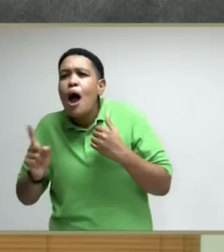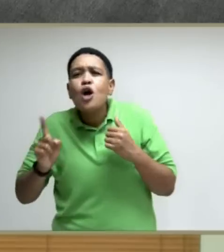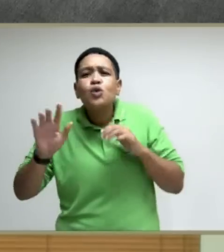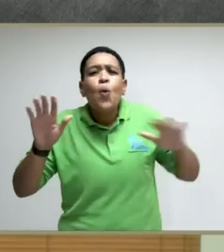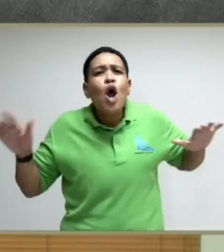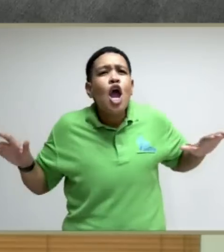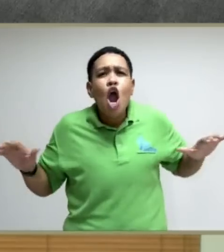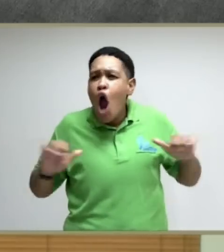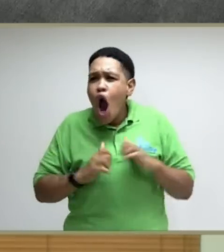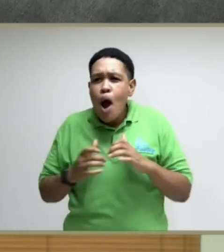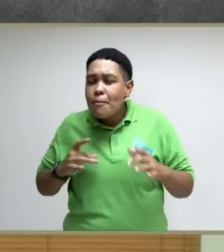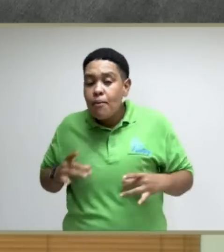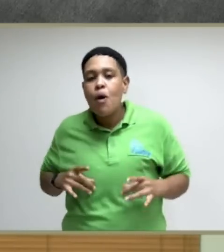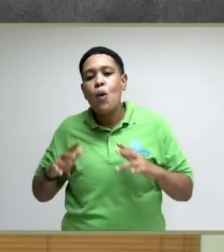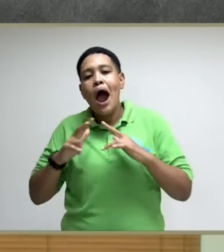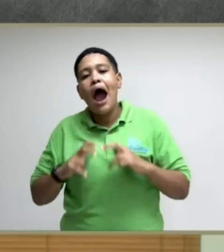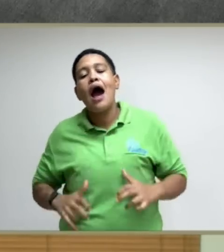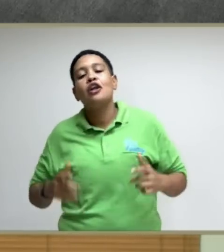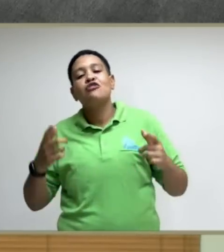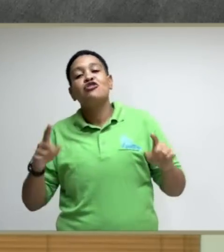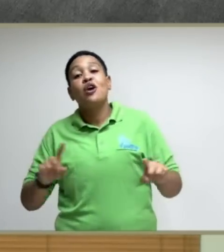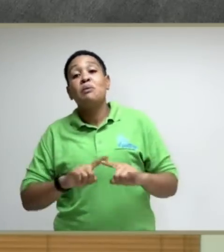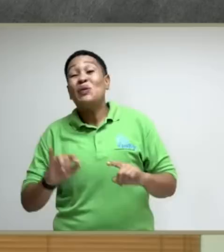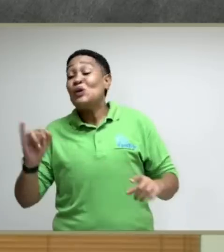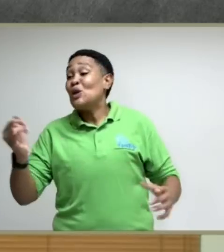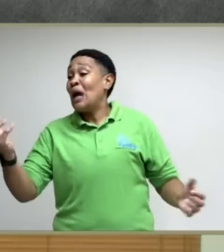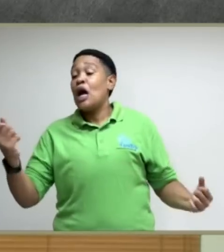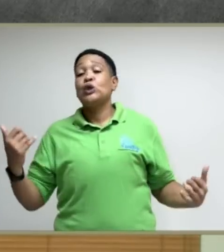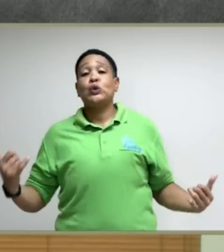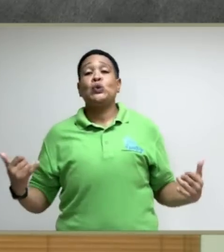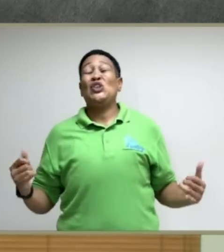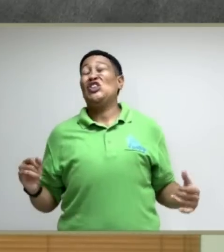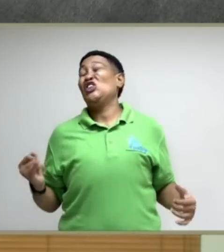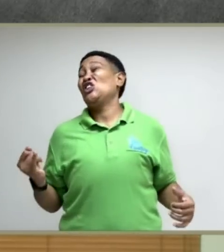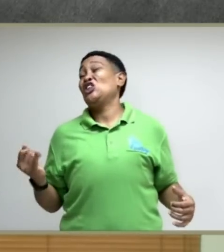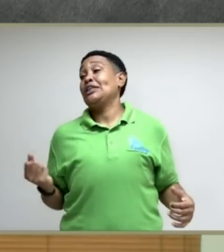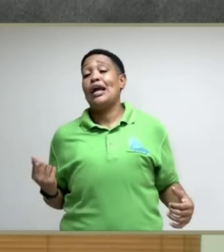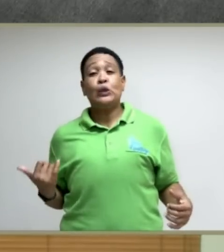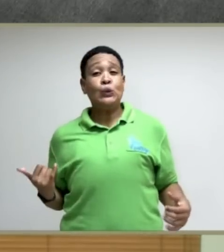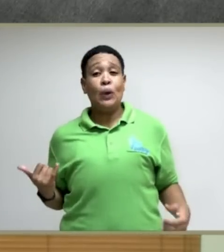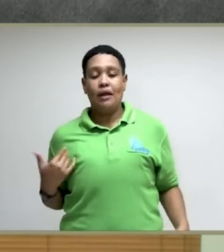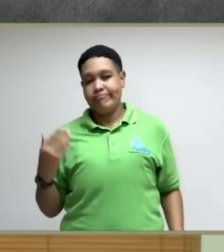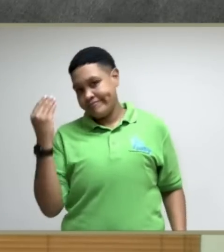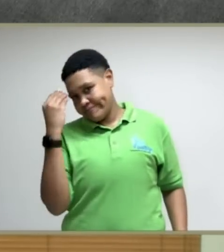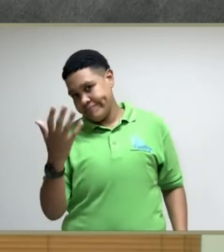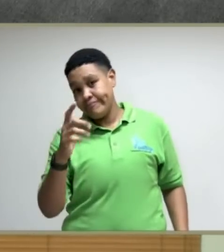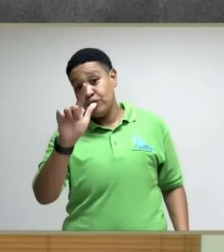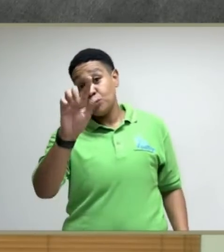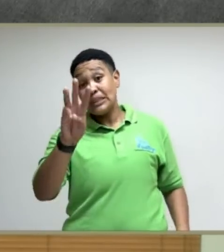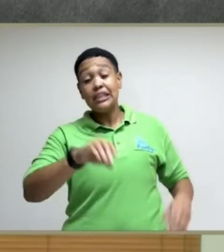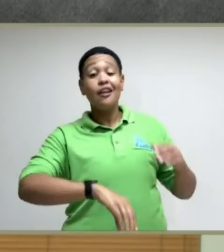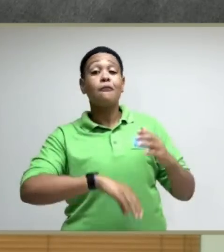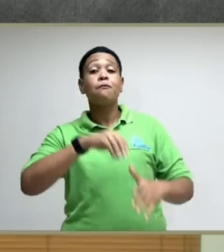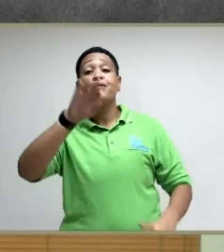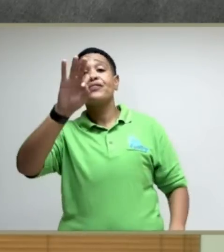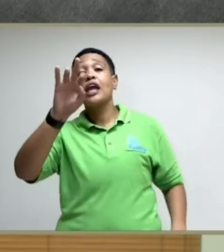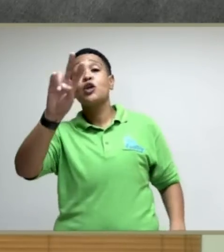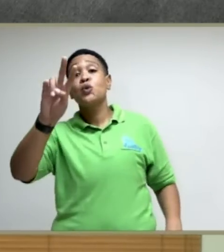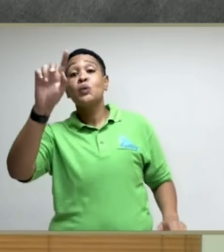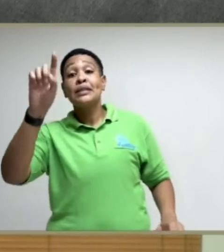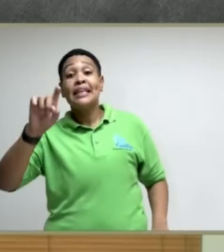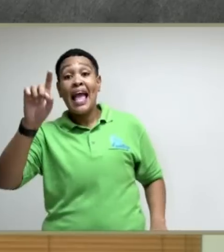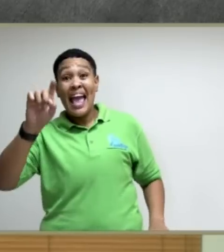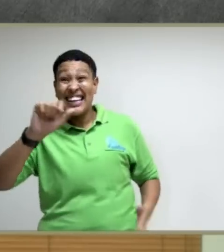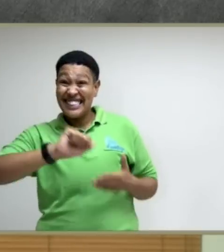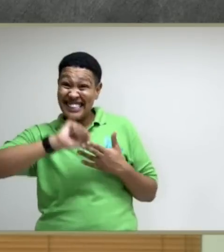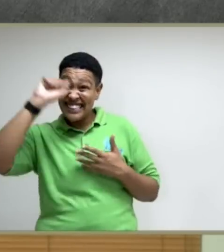we analyze the results. But we just got the results today, so we can share that we have 26 out of 92 samples